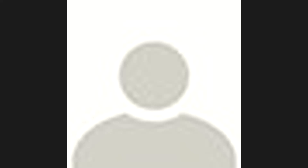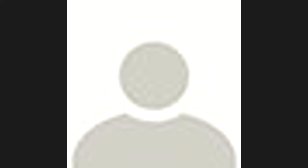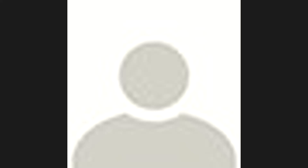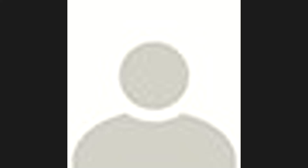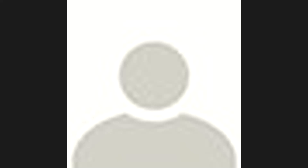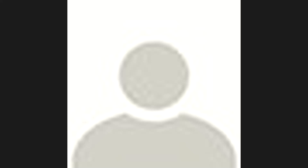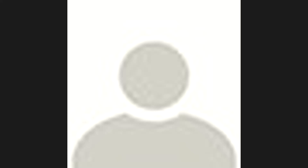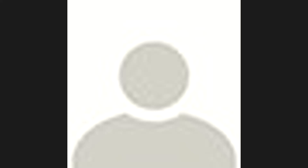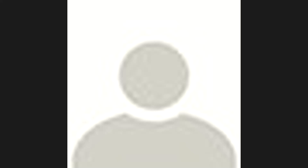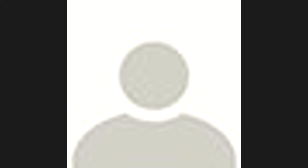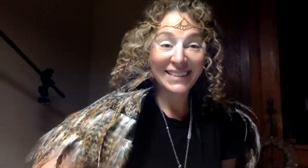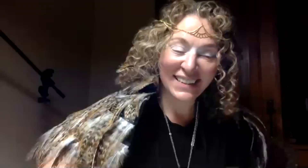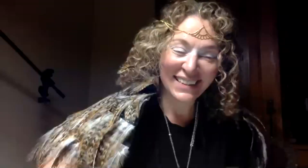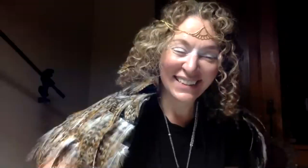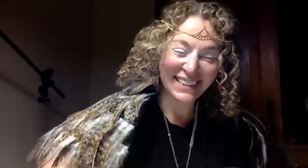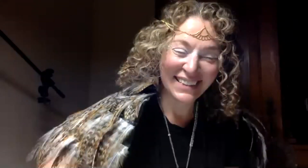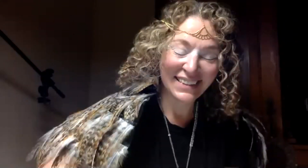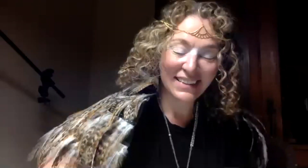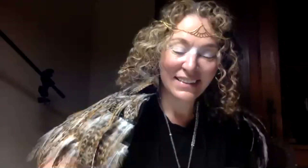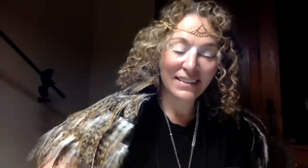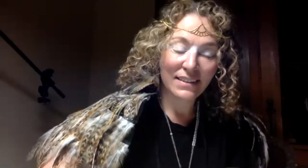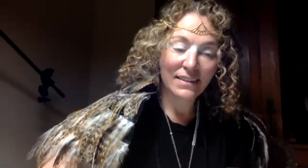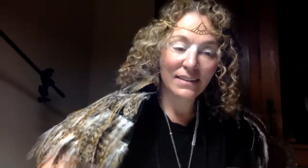sense, actually. Thank you. Yeah. Okay.